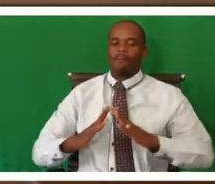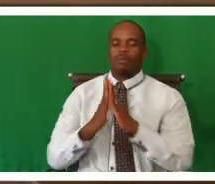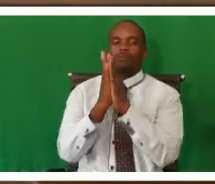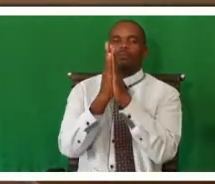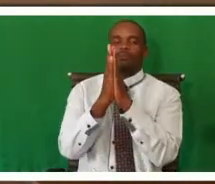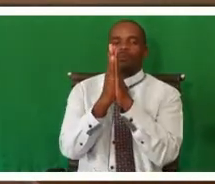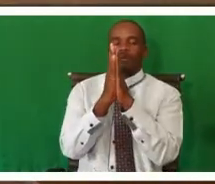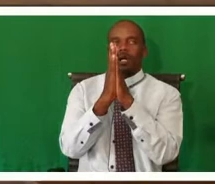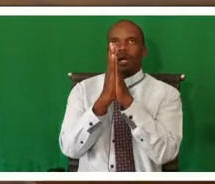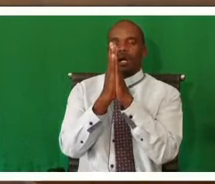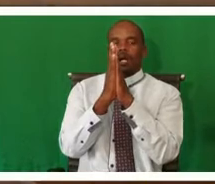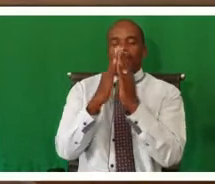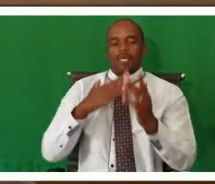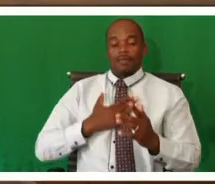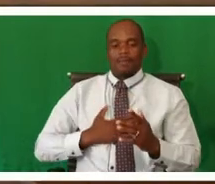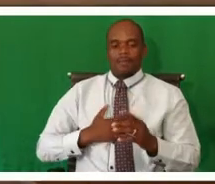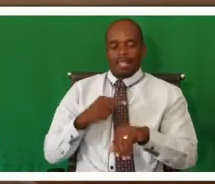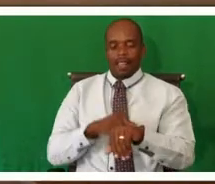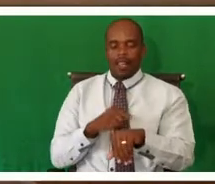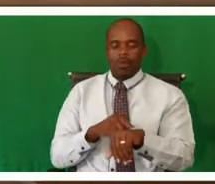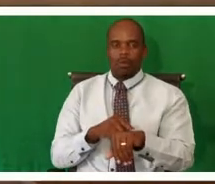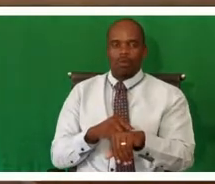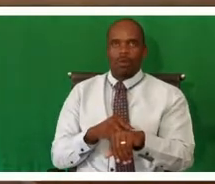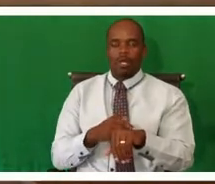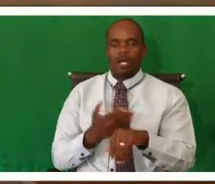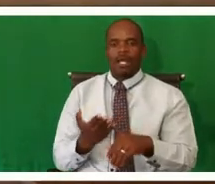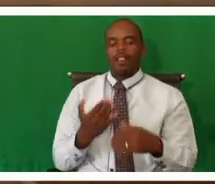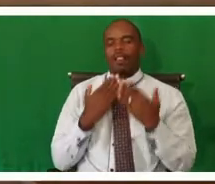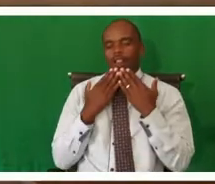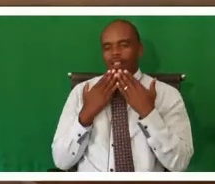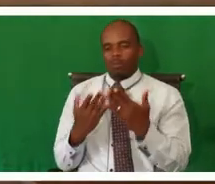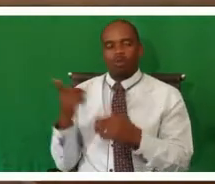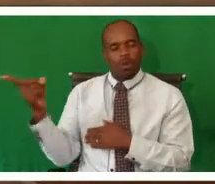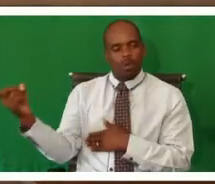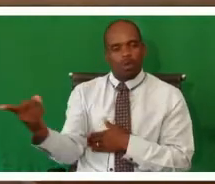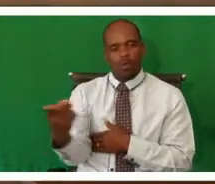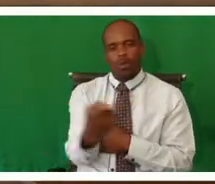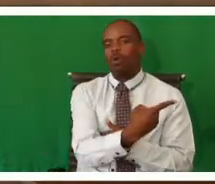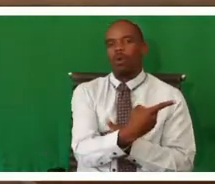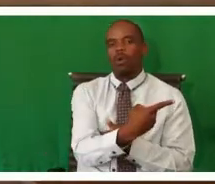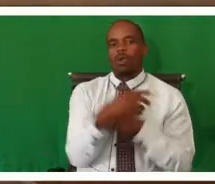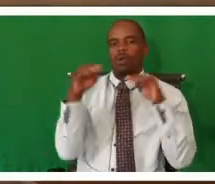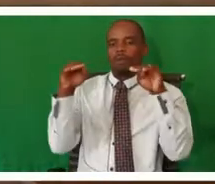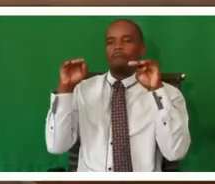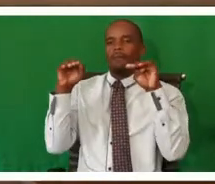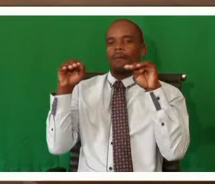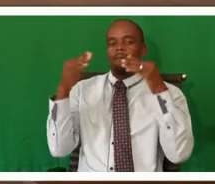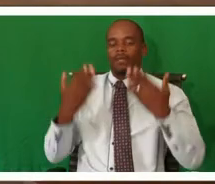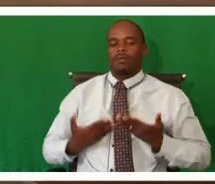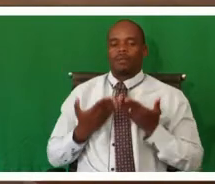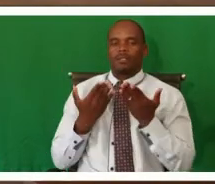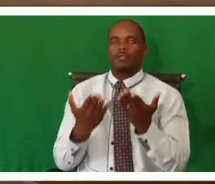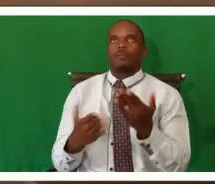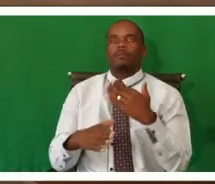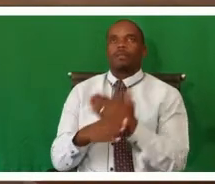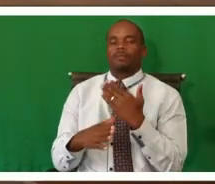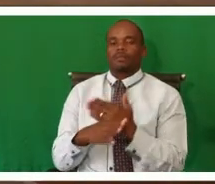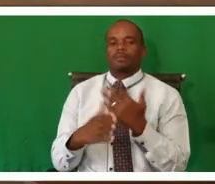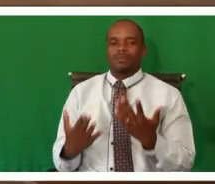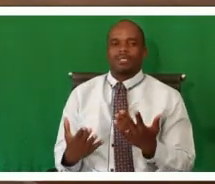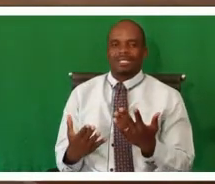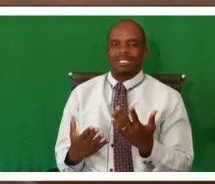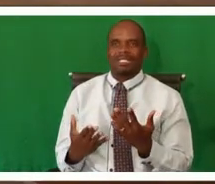I want to take this opportunity to thank all public servants for having